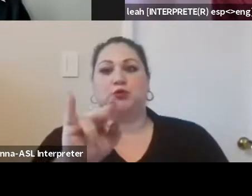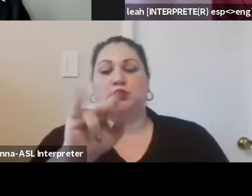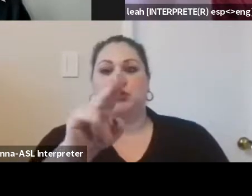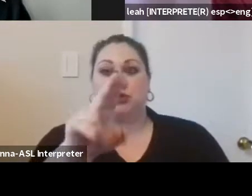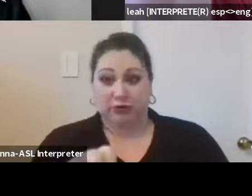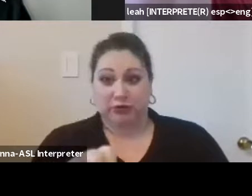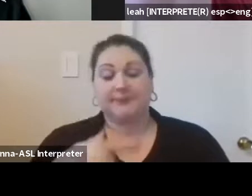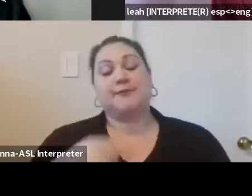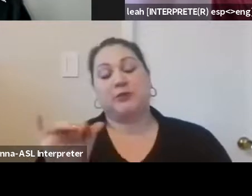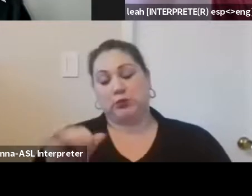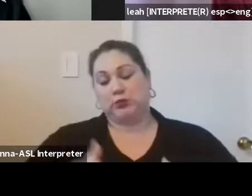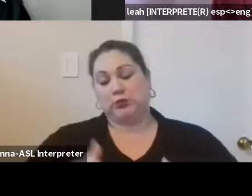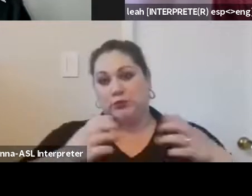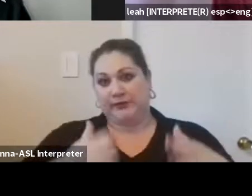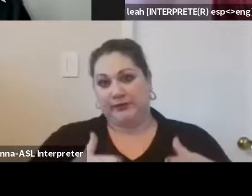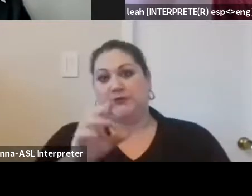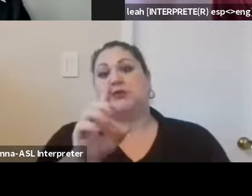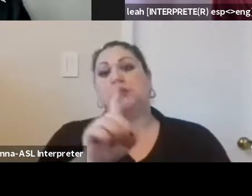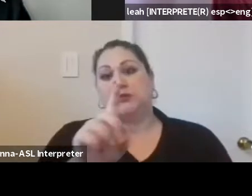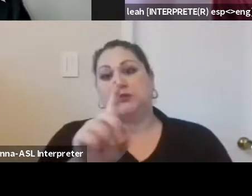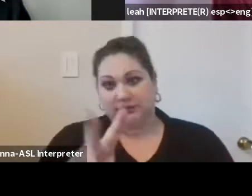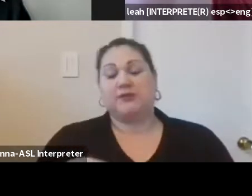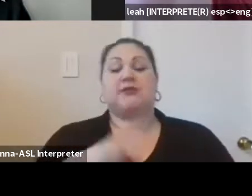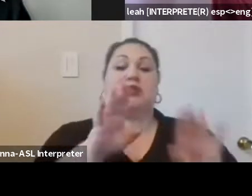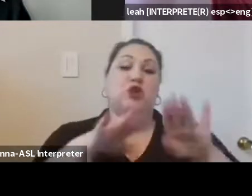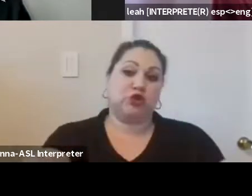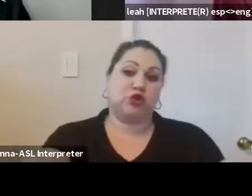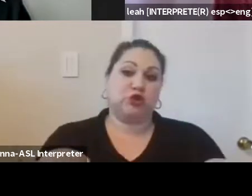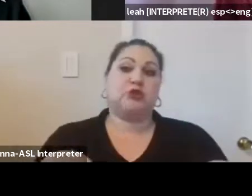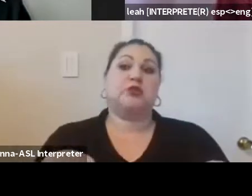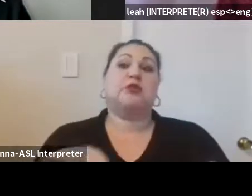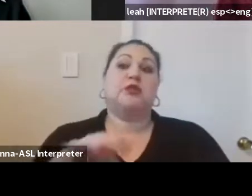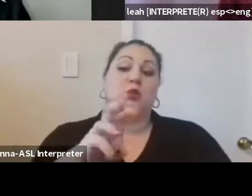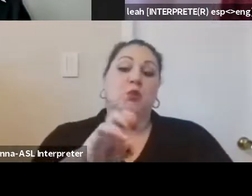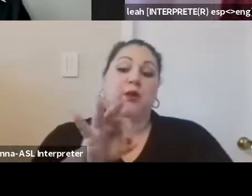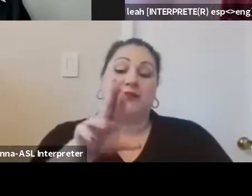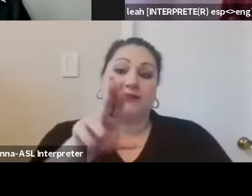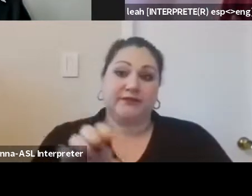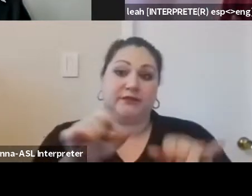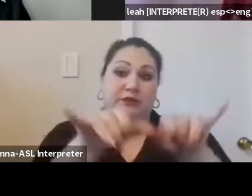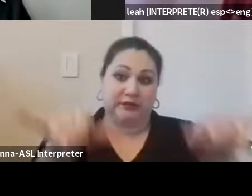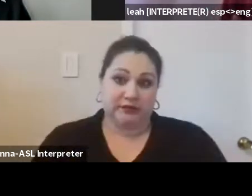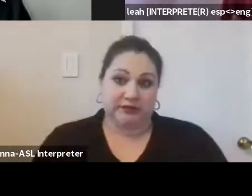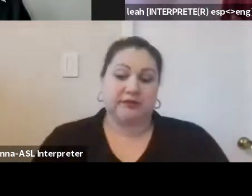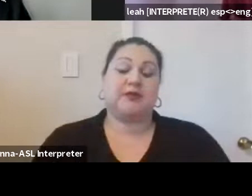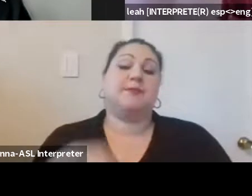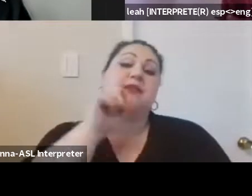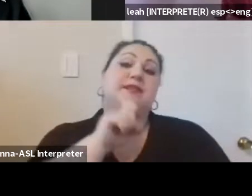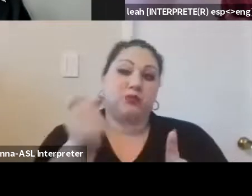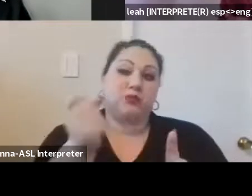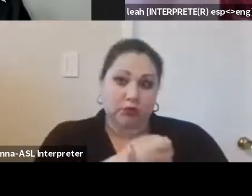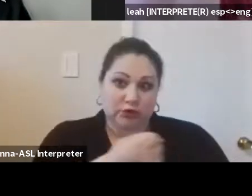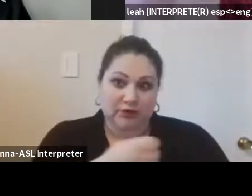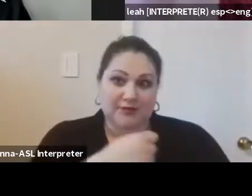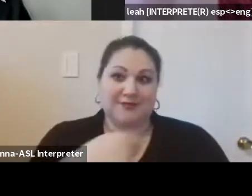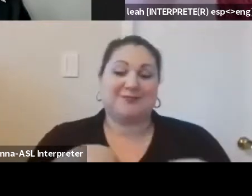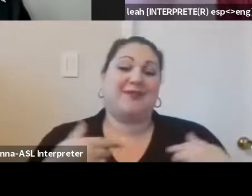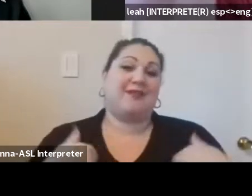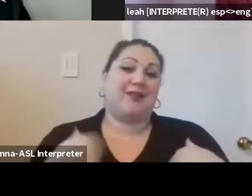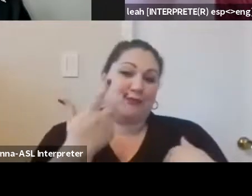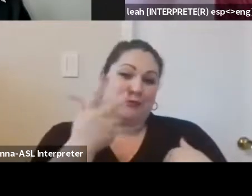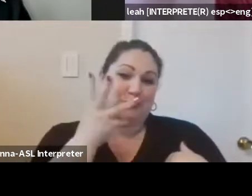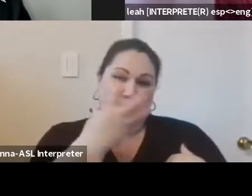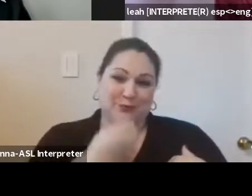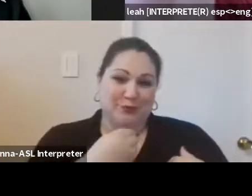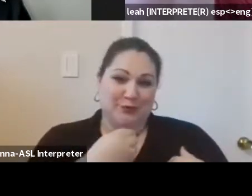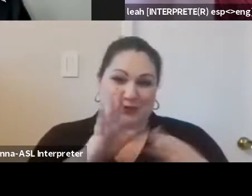also a survivor of domestic violence, child welfare system, and sexual assault. I have 3 beautiful children,